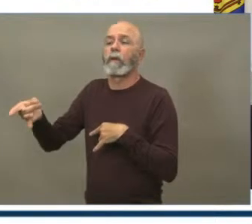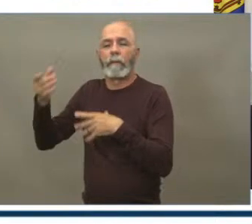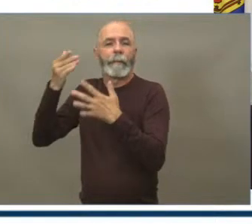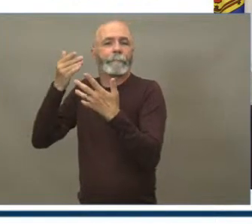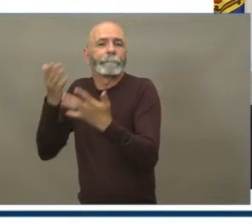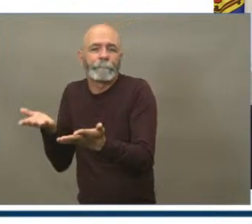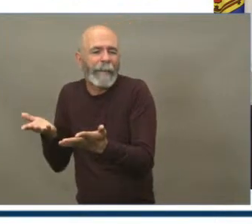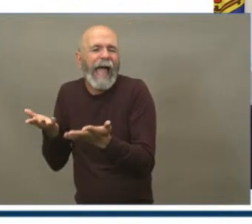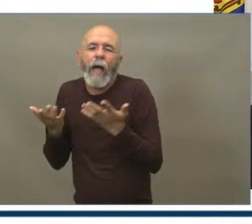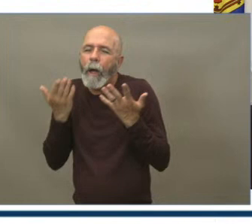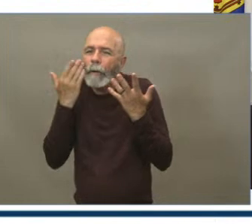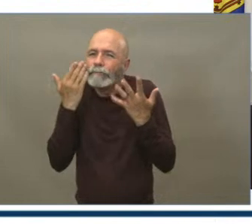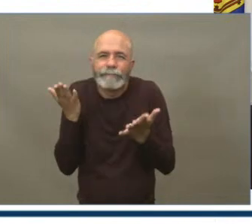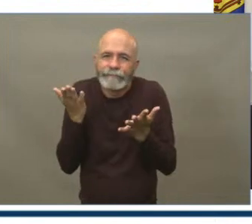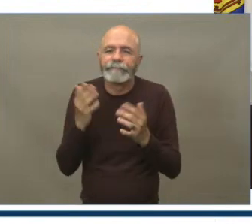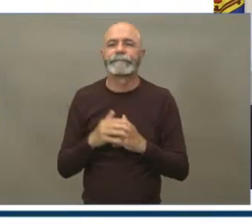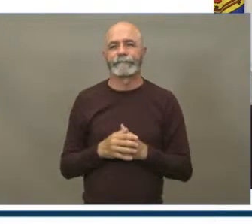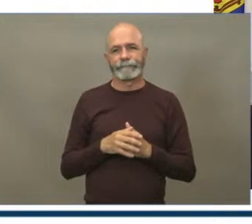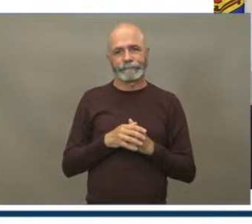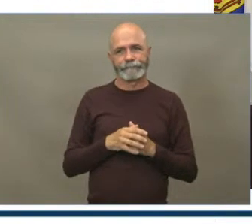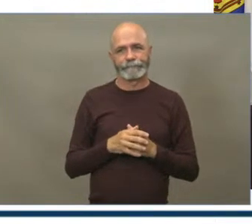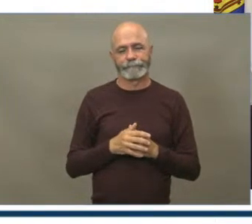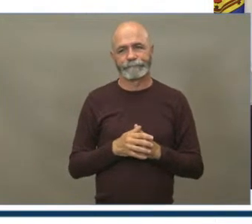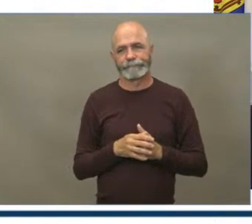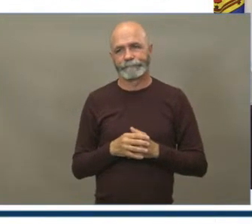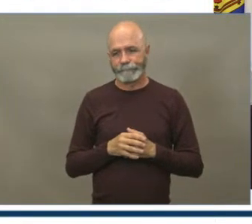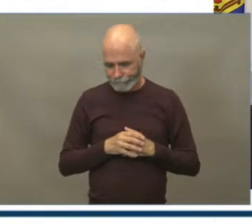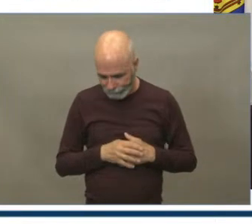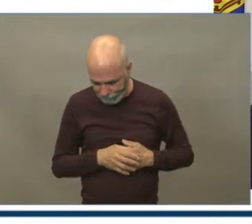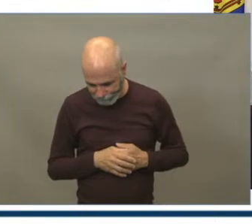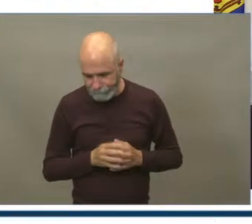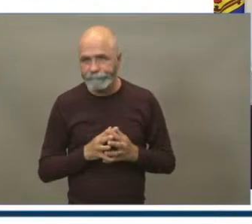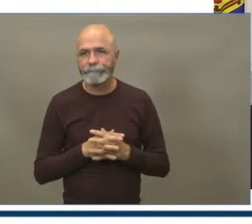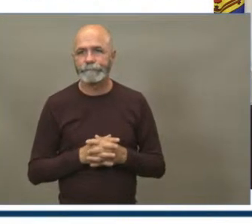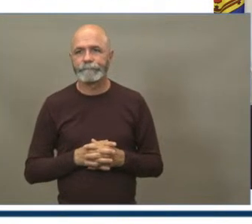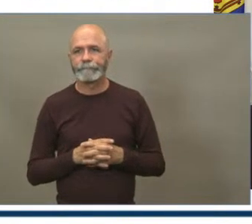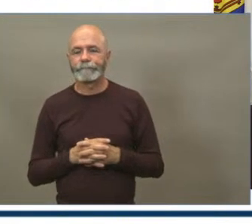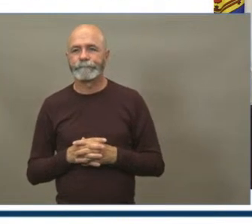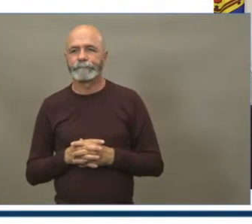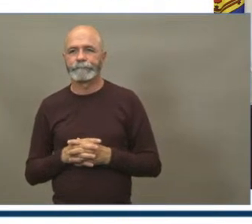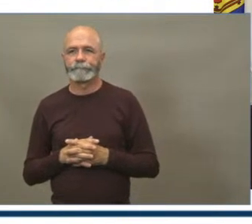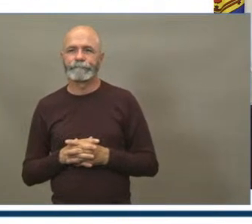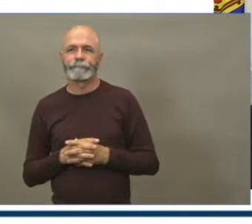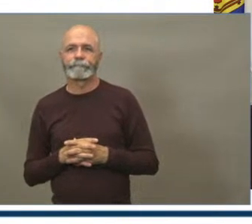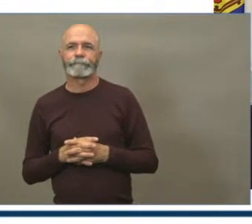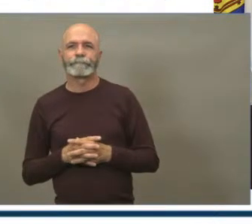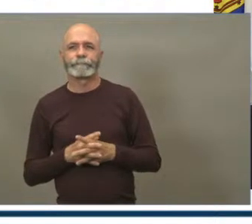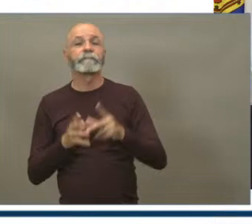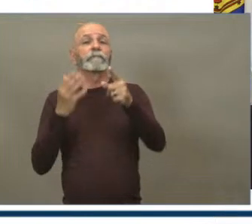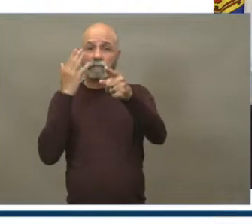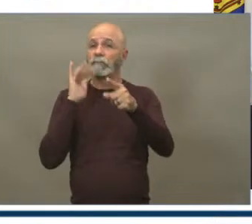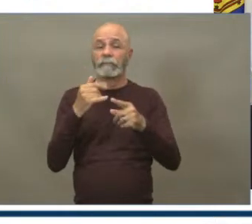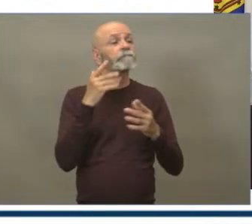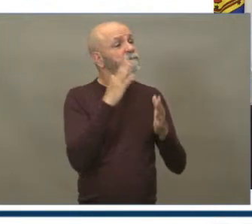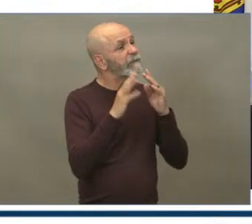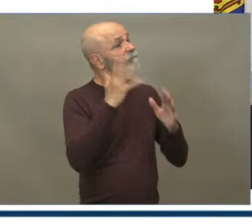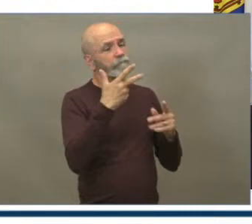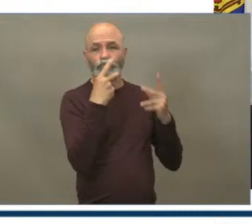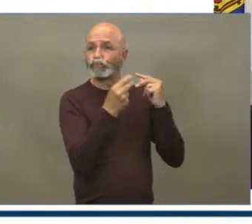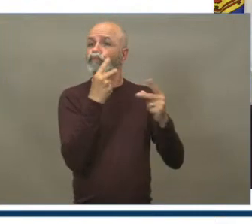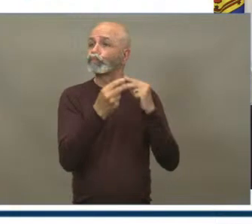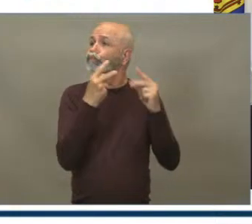issue, the province is making progress in getting more doses out there.